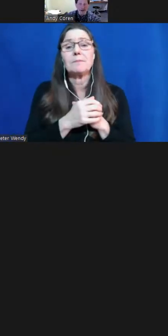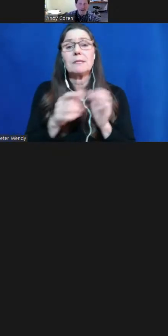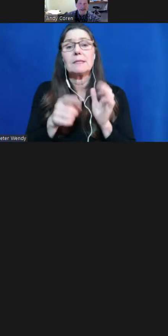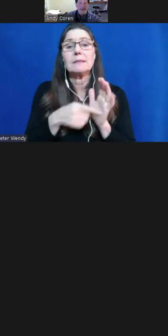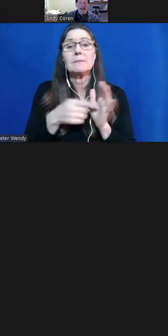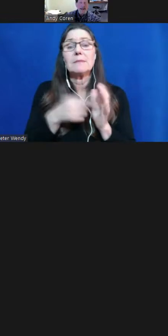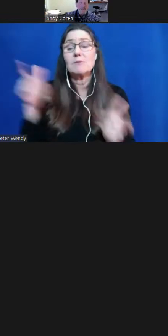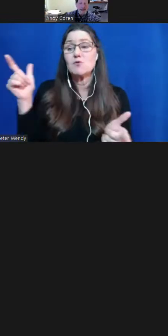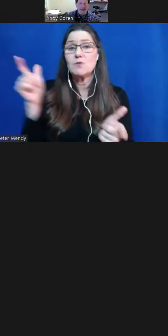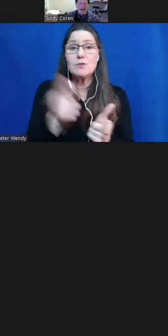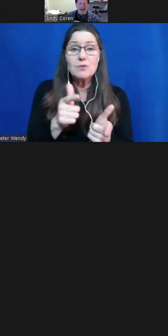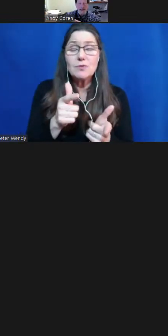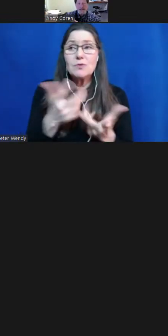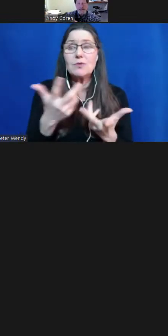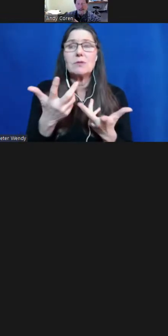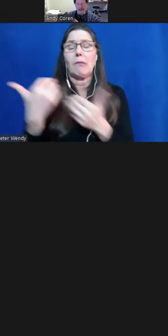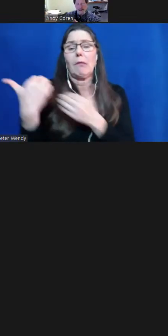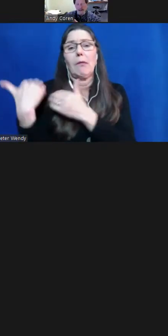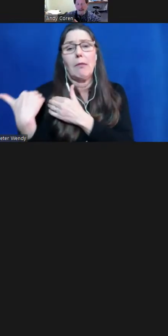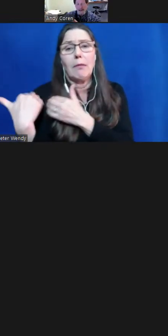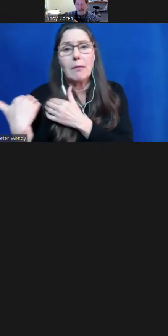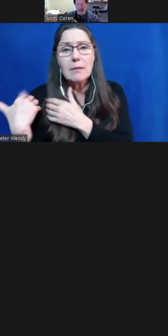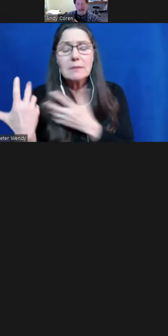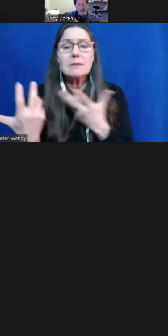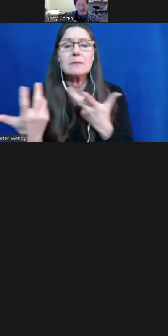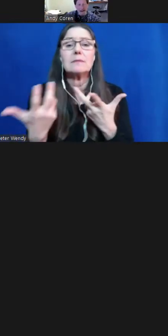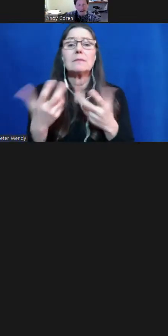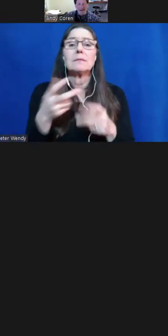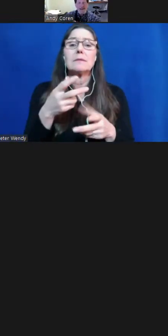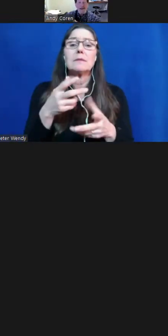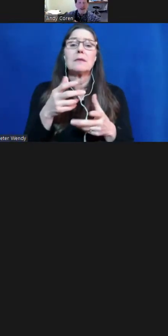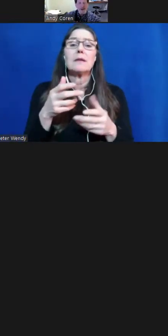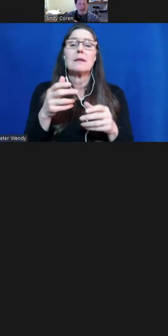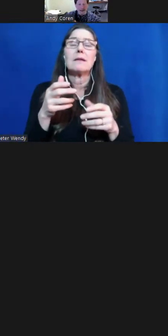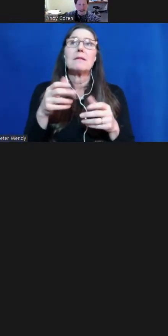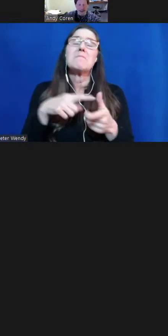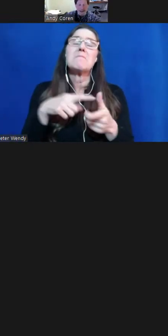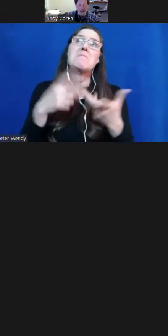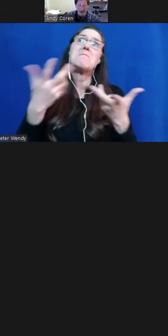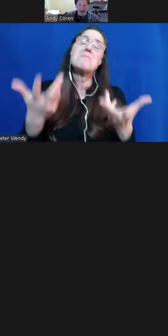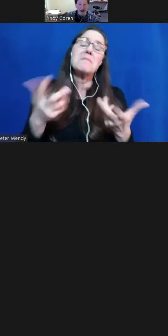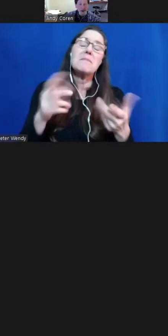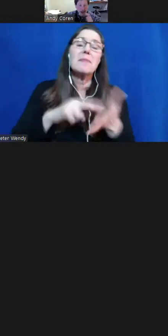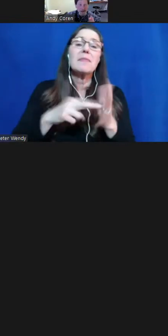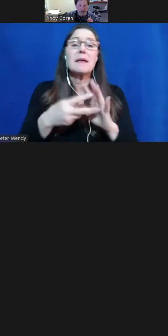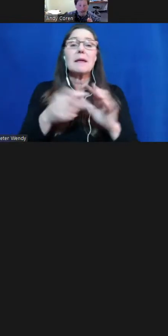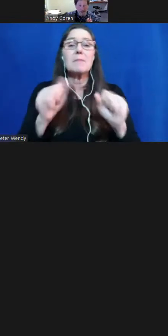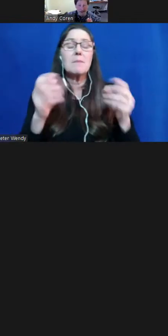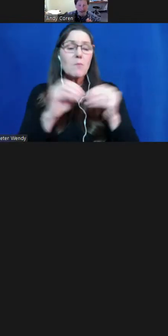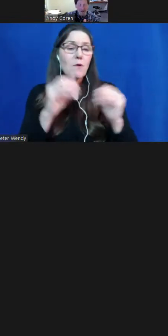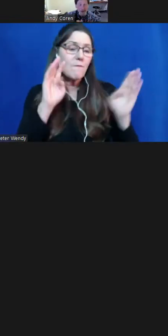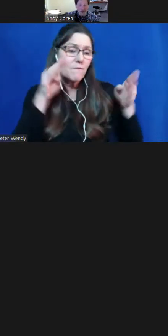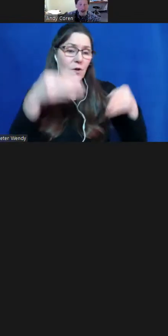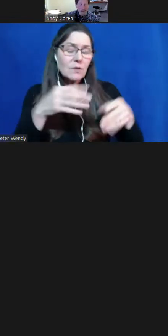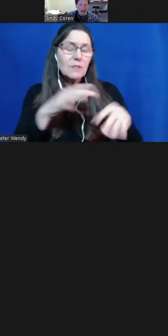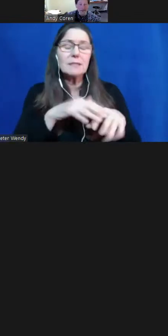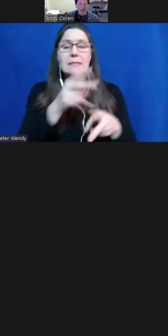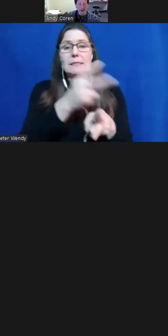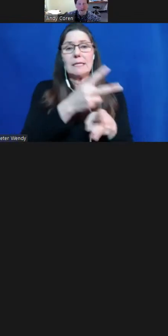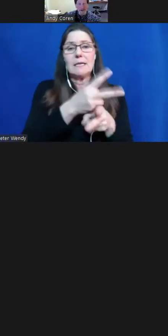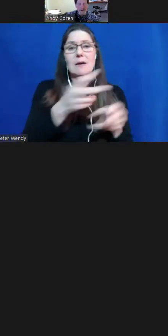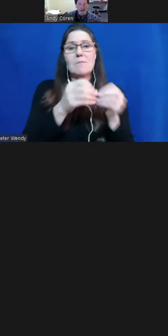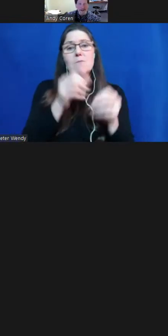those burdens, it means that the adherence to what's necessary goes up. There's a little bit more